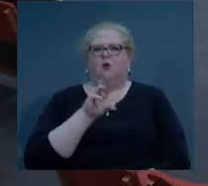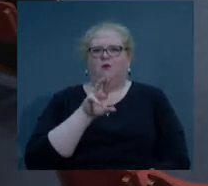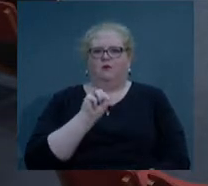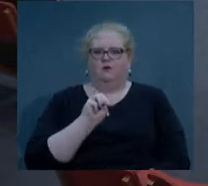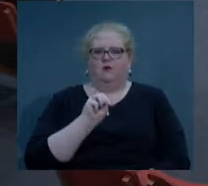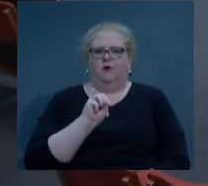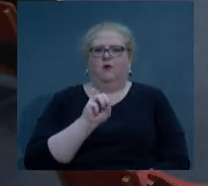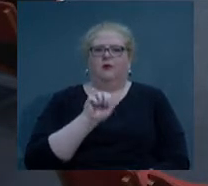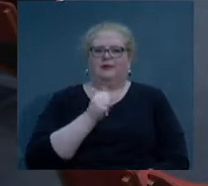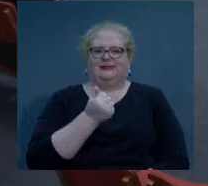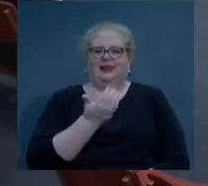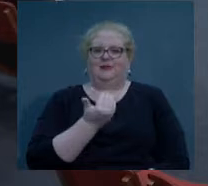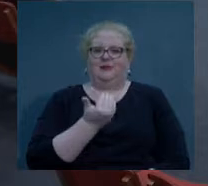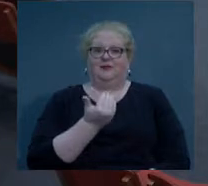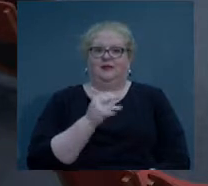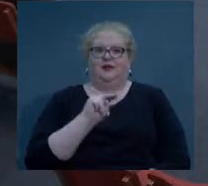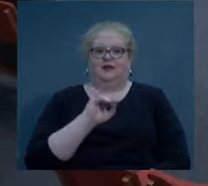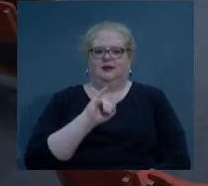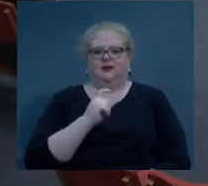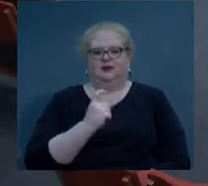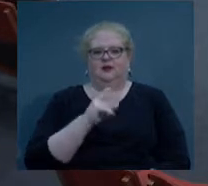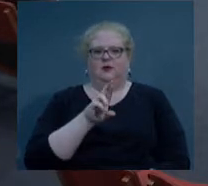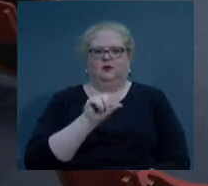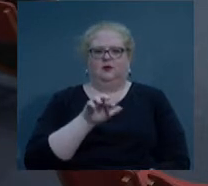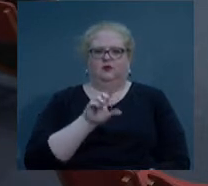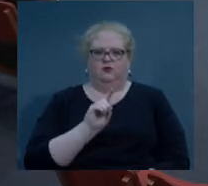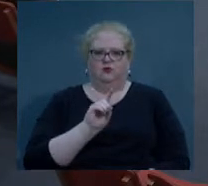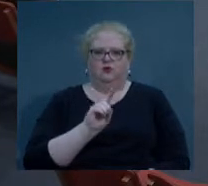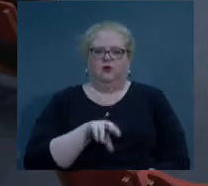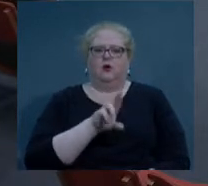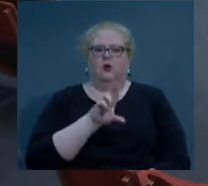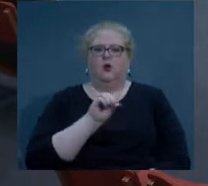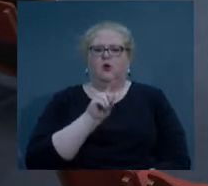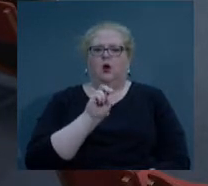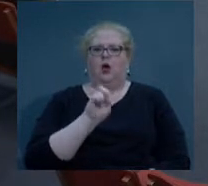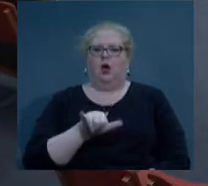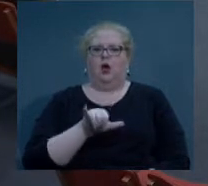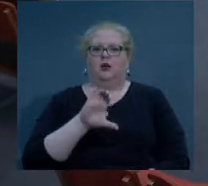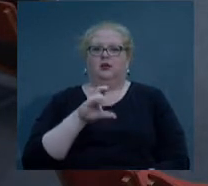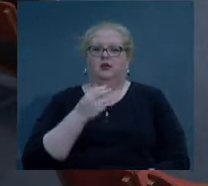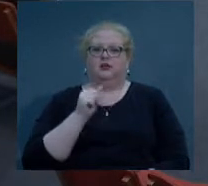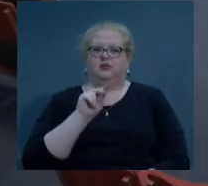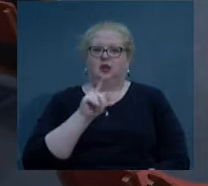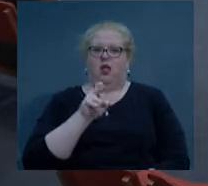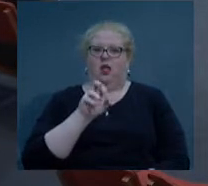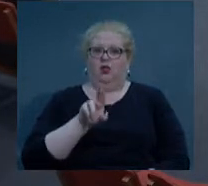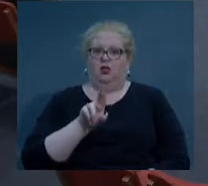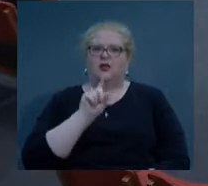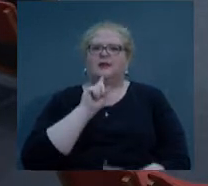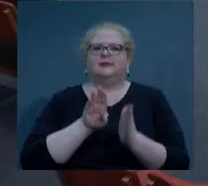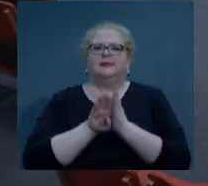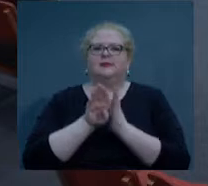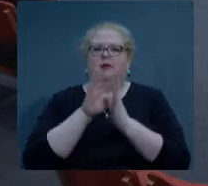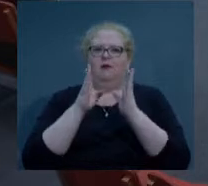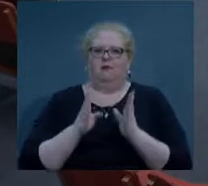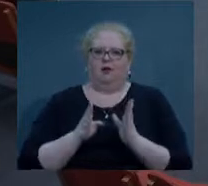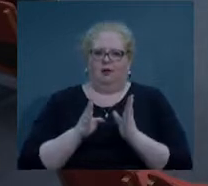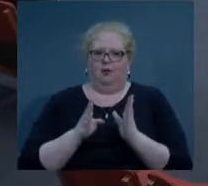1015 Nix Road. Rodney Chandler of Icon Homes is the developer. This is